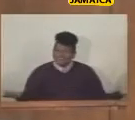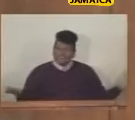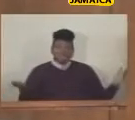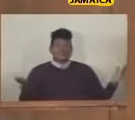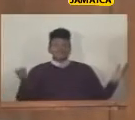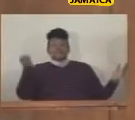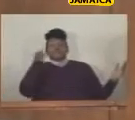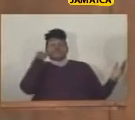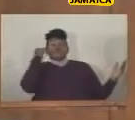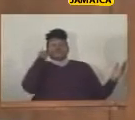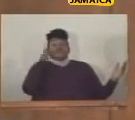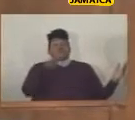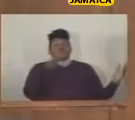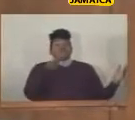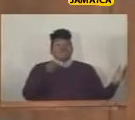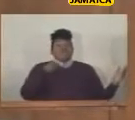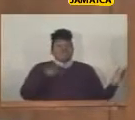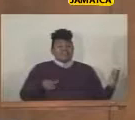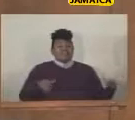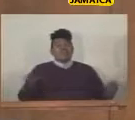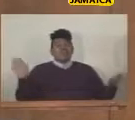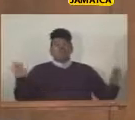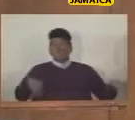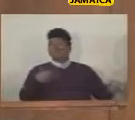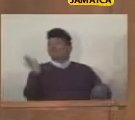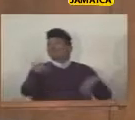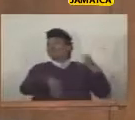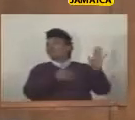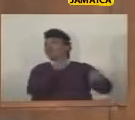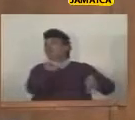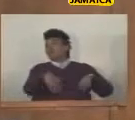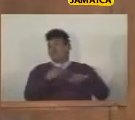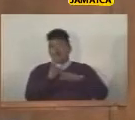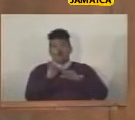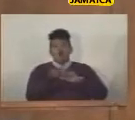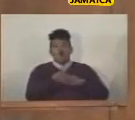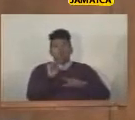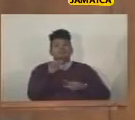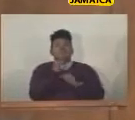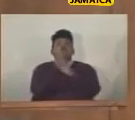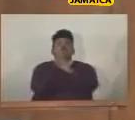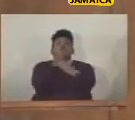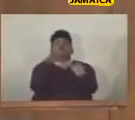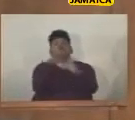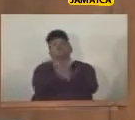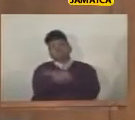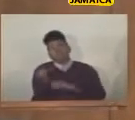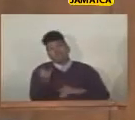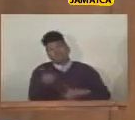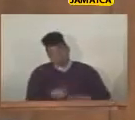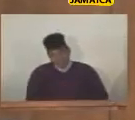Senators, a man might say, me a no murderer, me a just a mango thief. Another person may